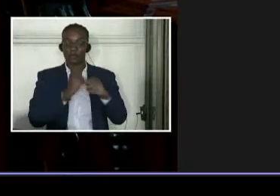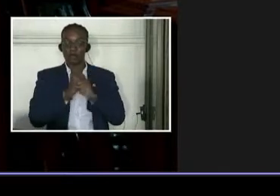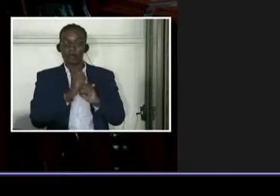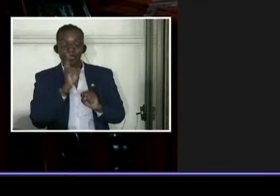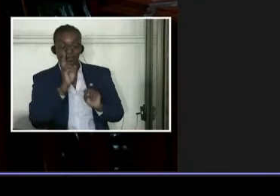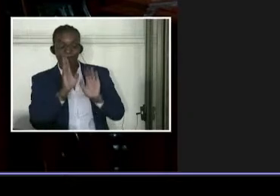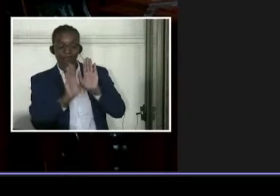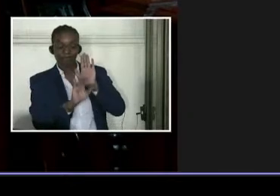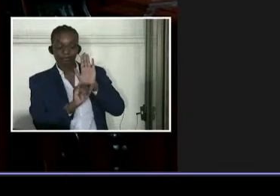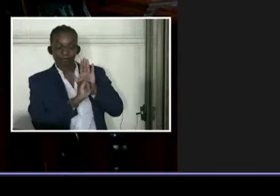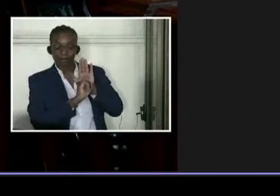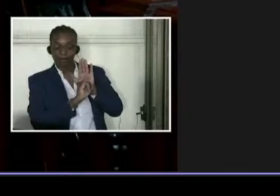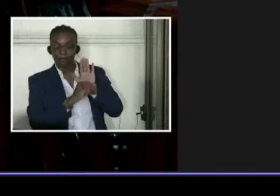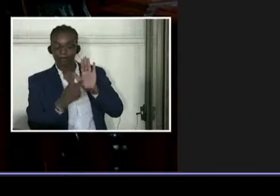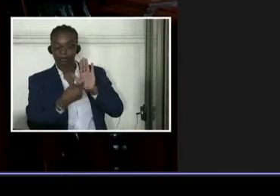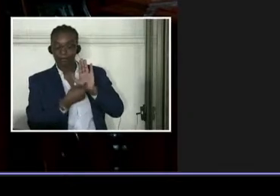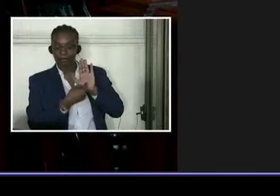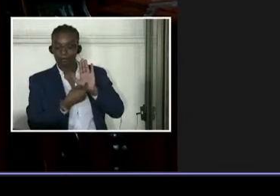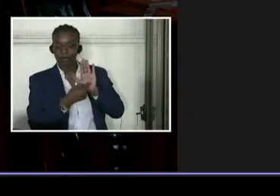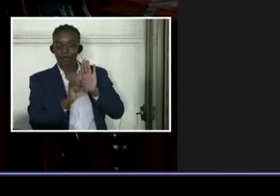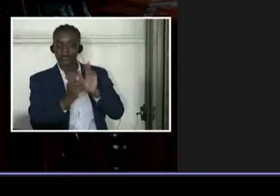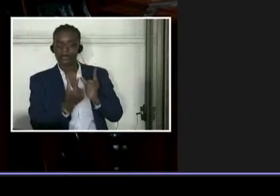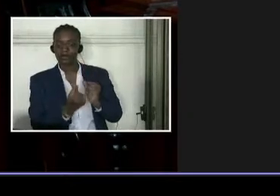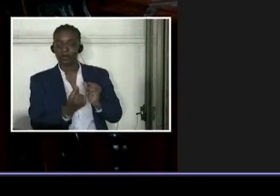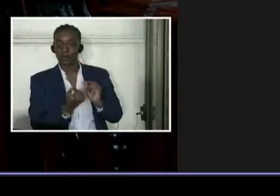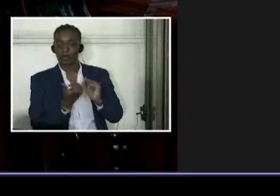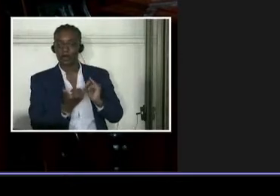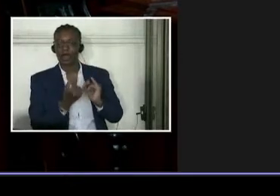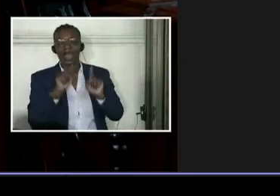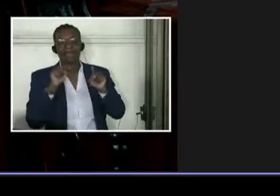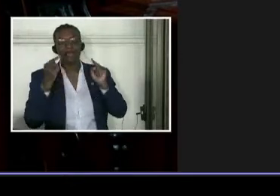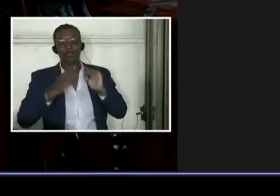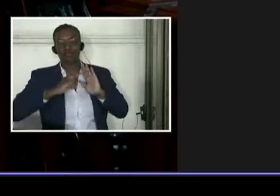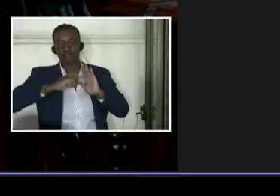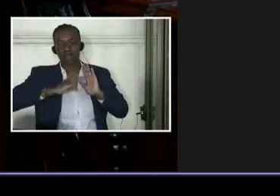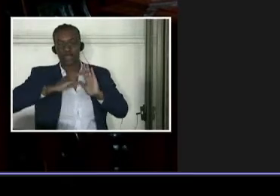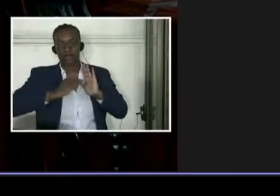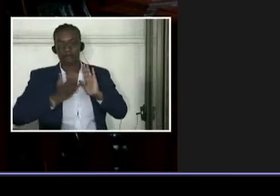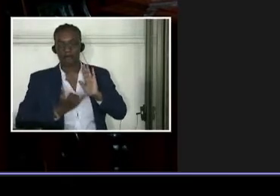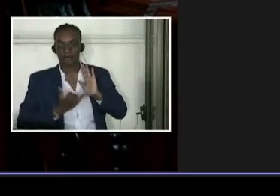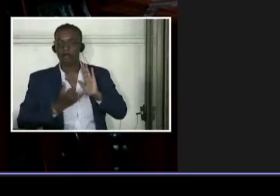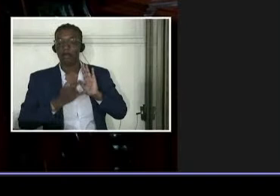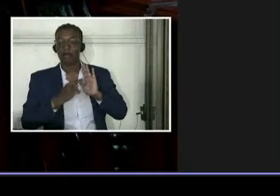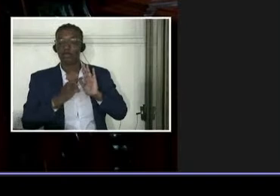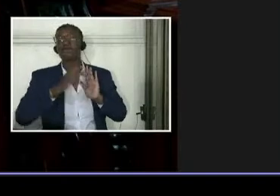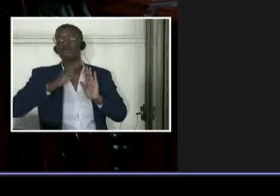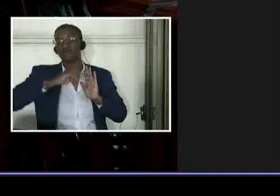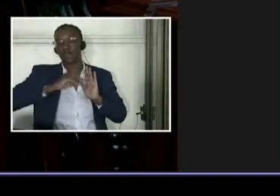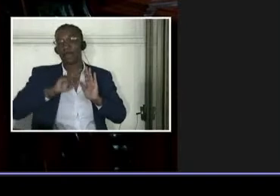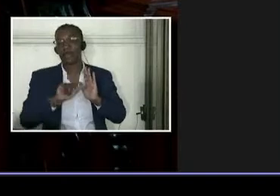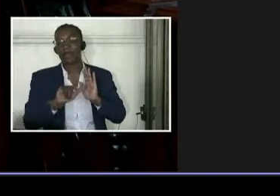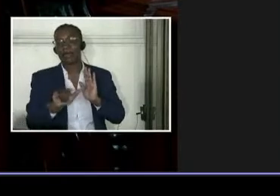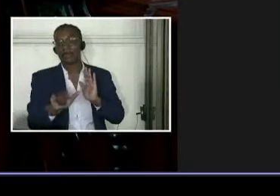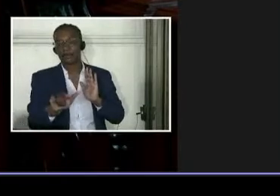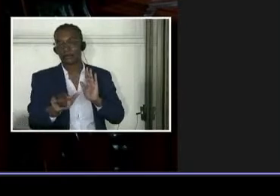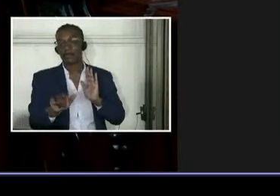there what has been done. I'm not going to labor much on it. It's